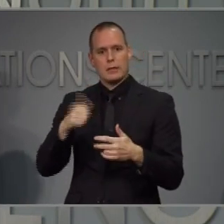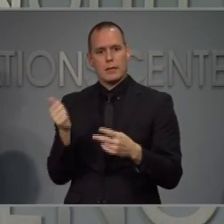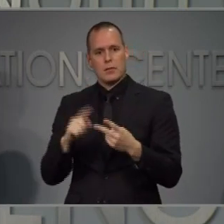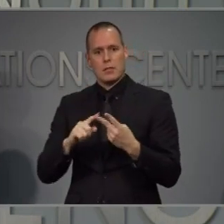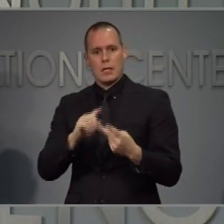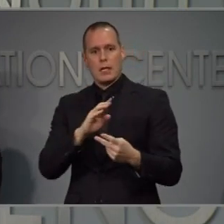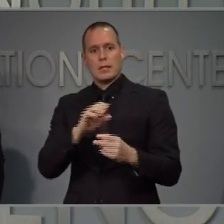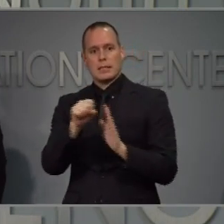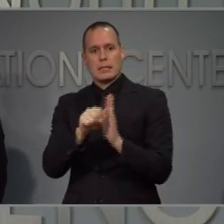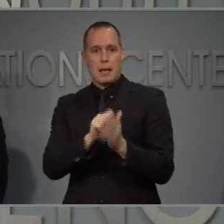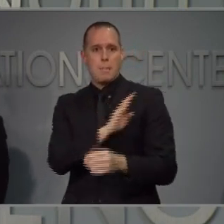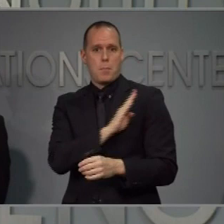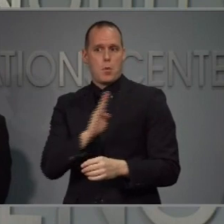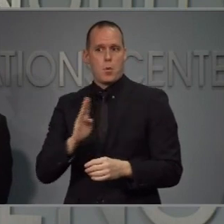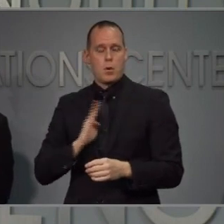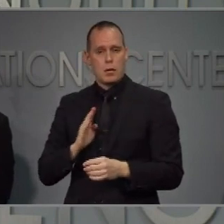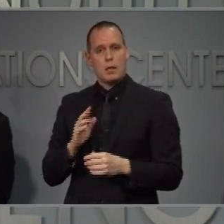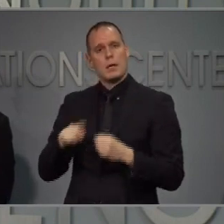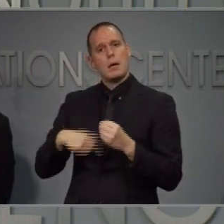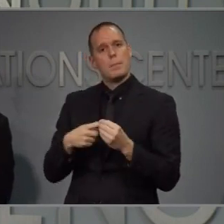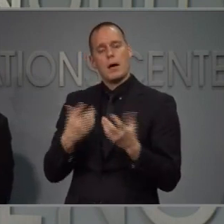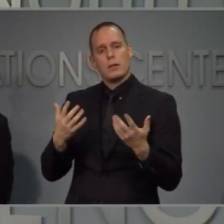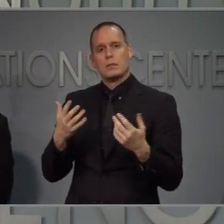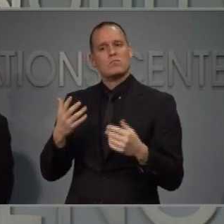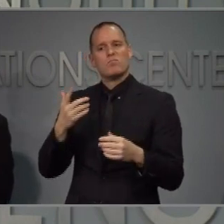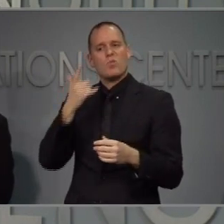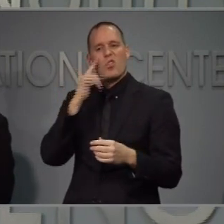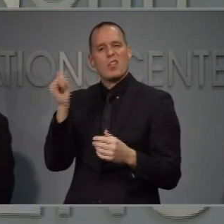normal would look like.